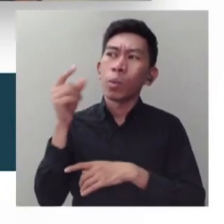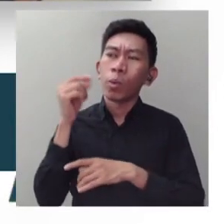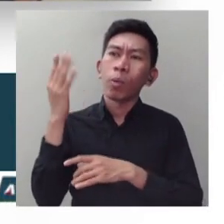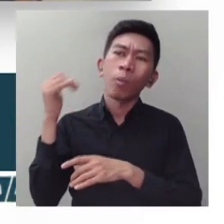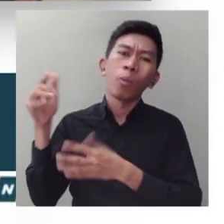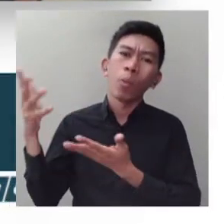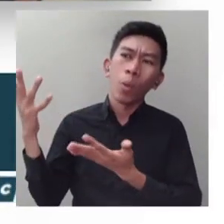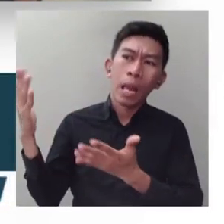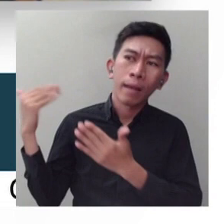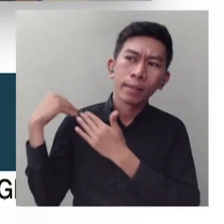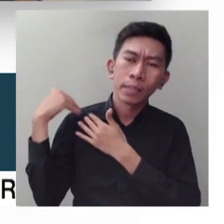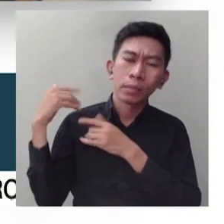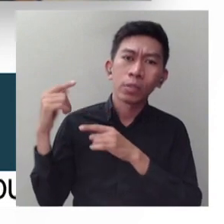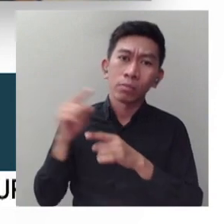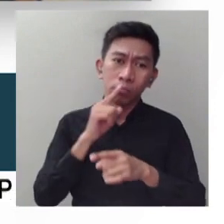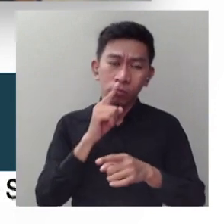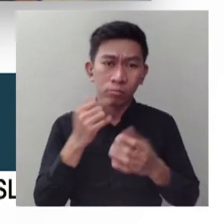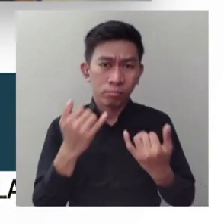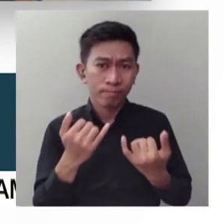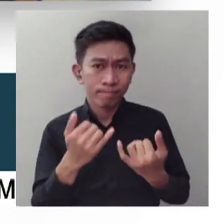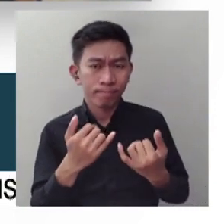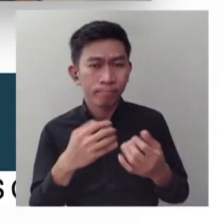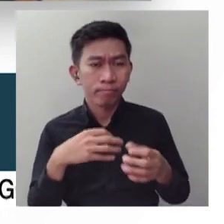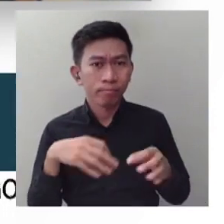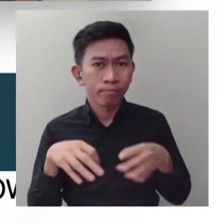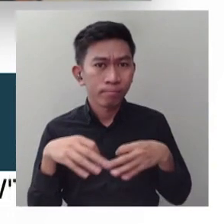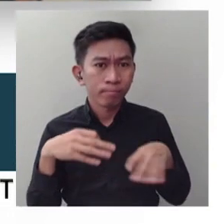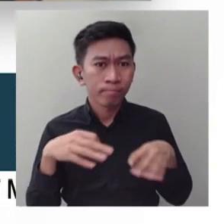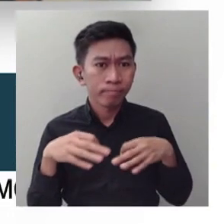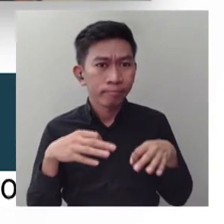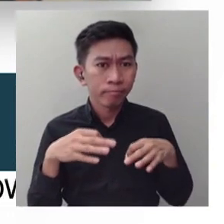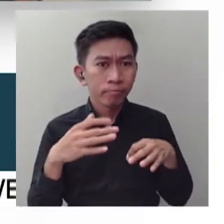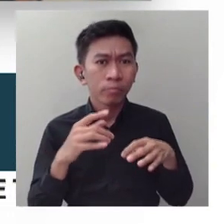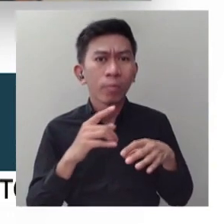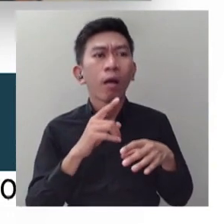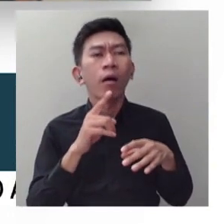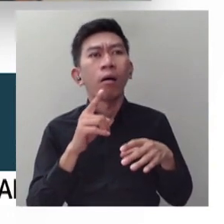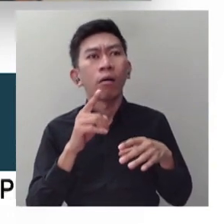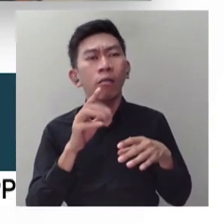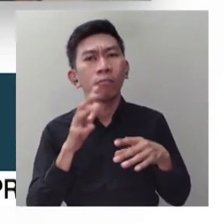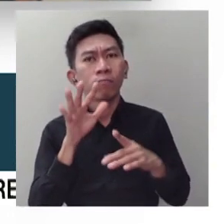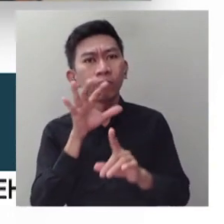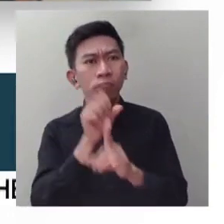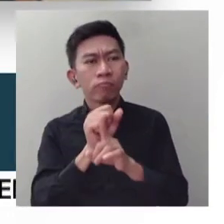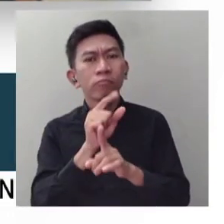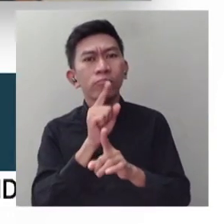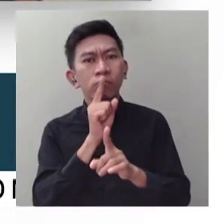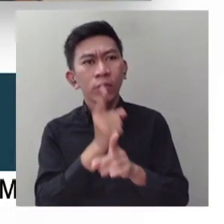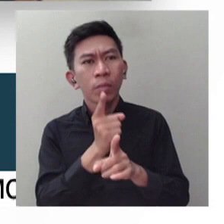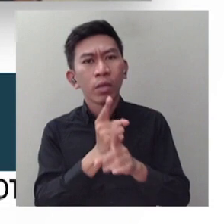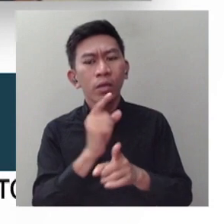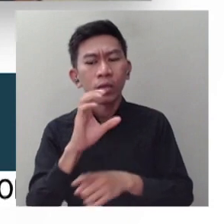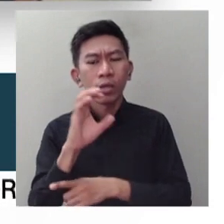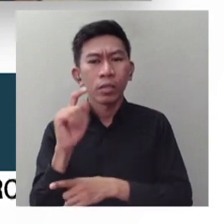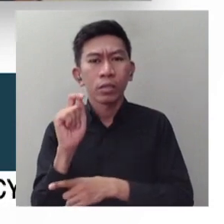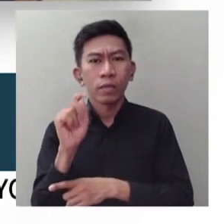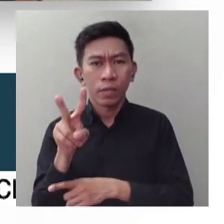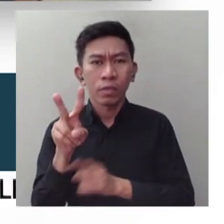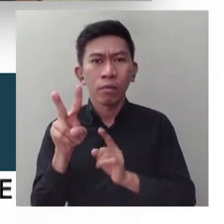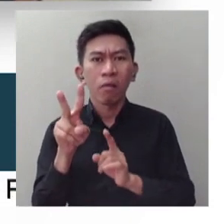Inobserve naman po namin na totoo po sa basis sa CCTV footages na